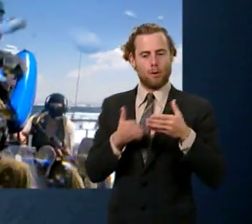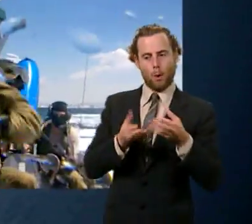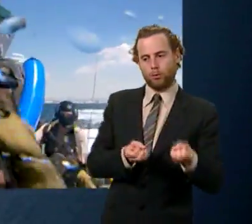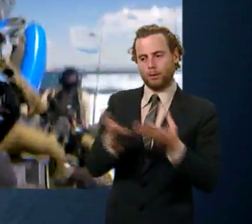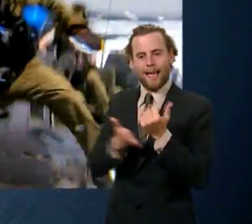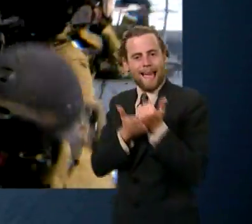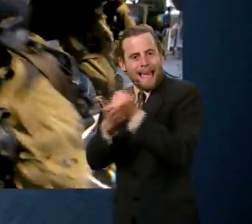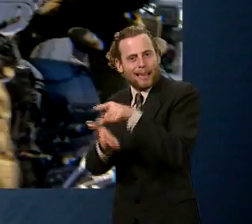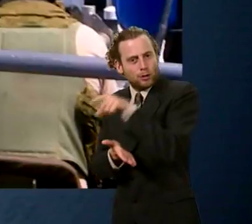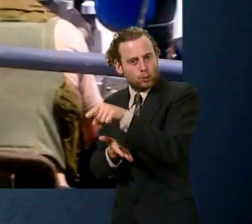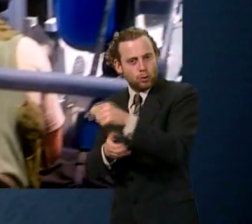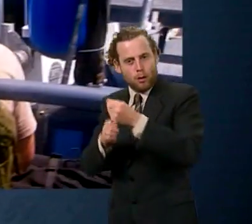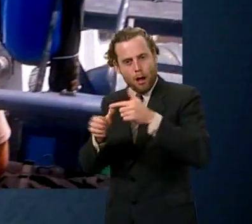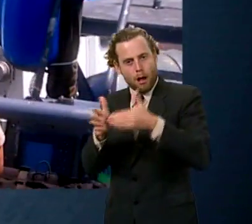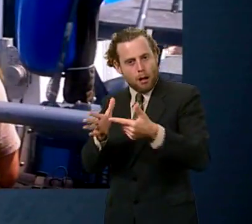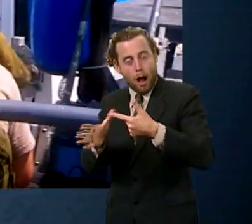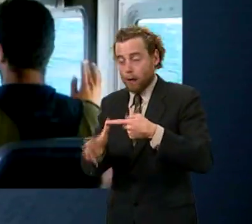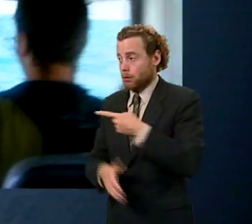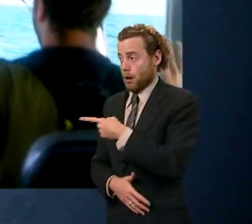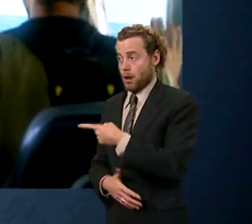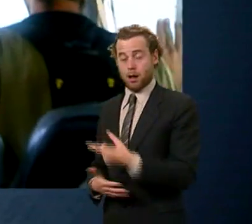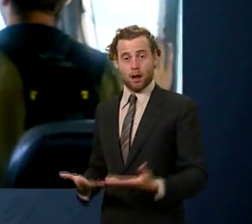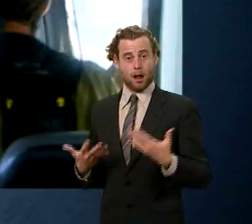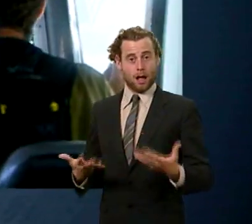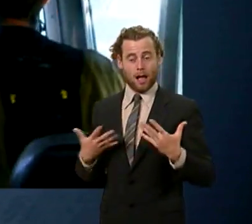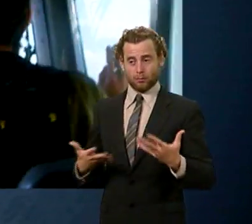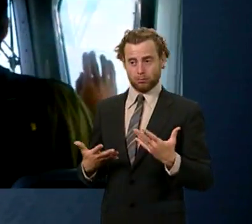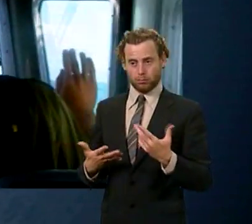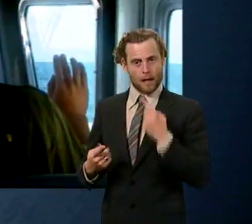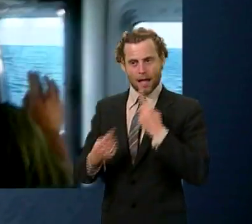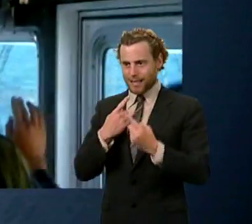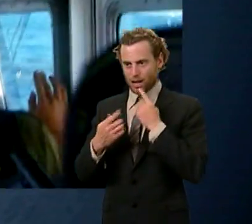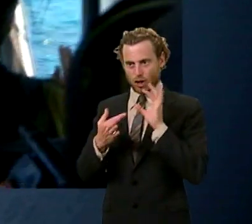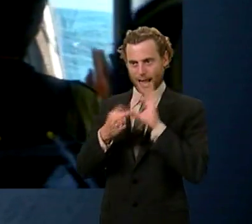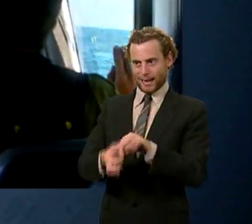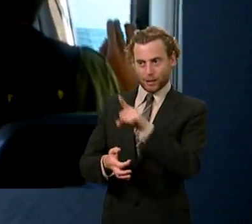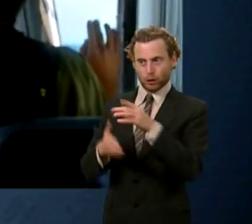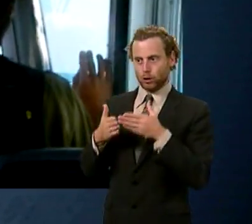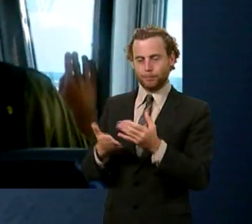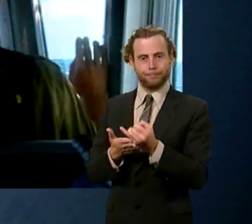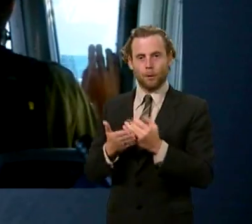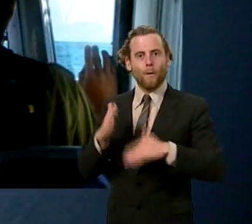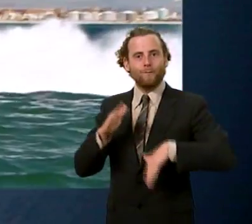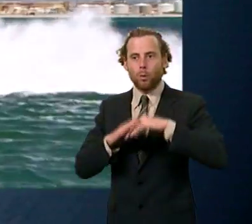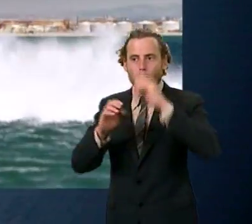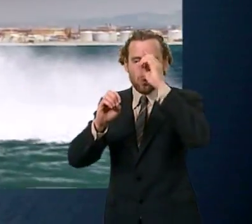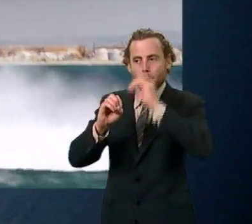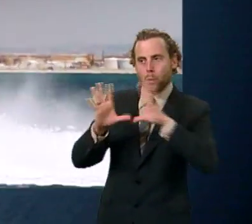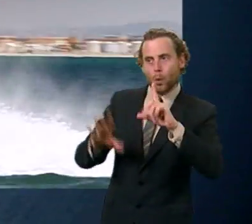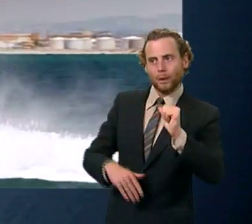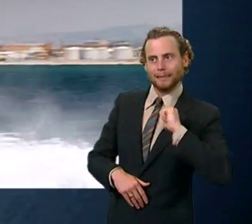so far. This time, the commandos received poor intelligence about what to expect on the Mavi Marmara.